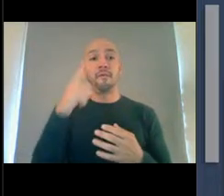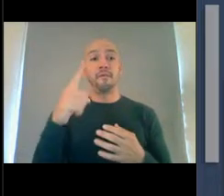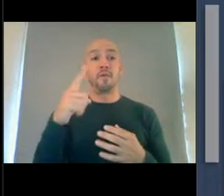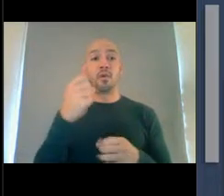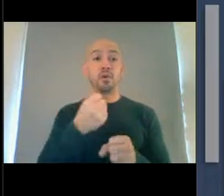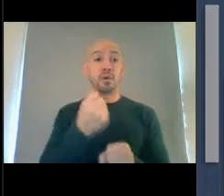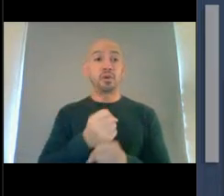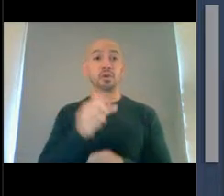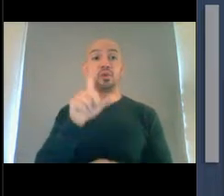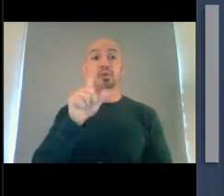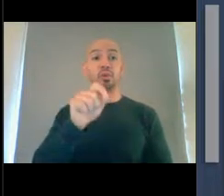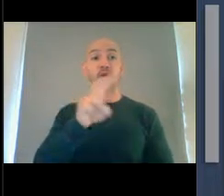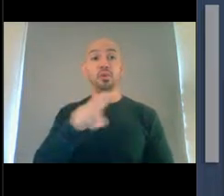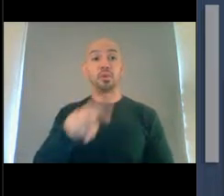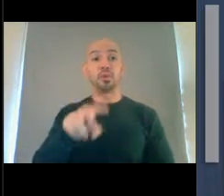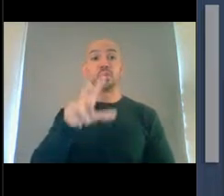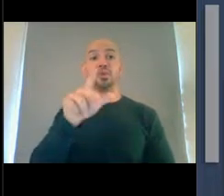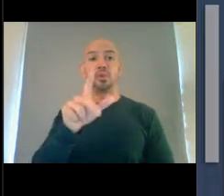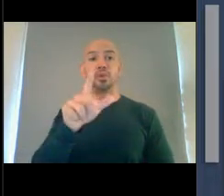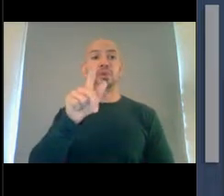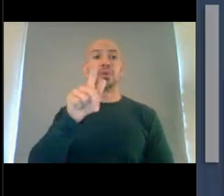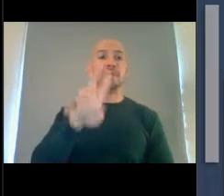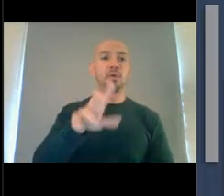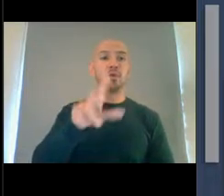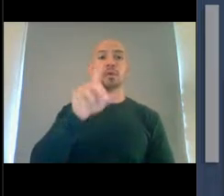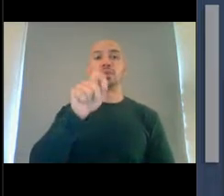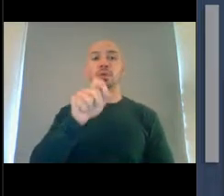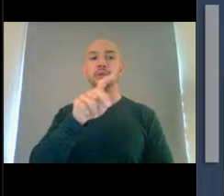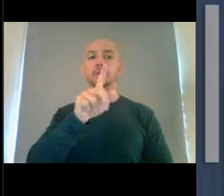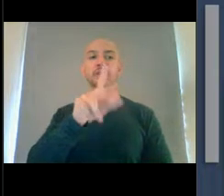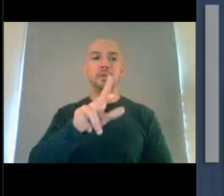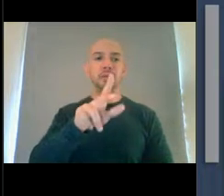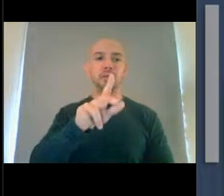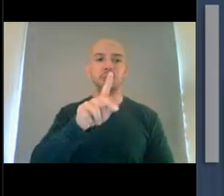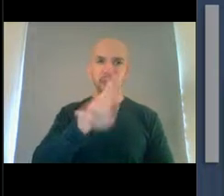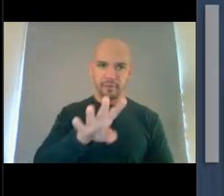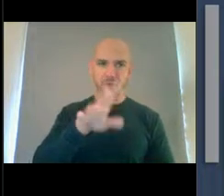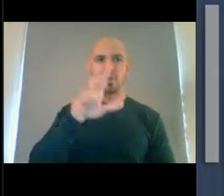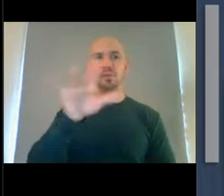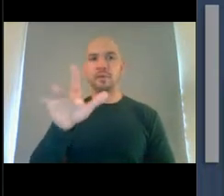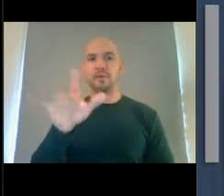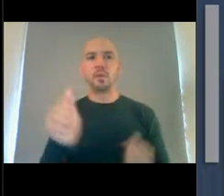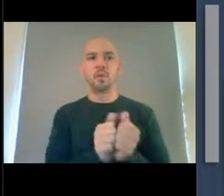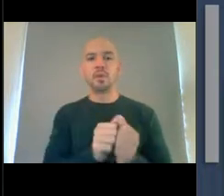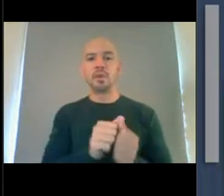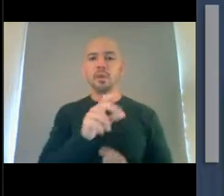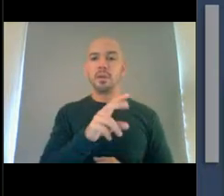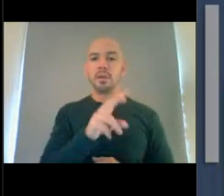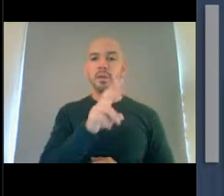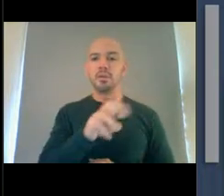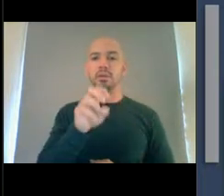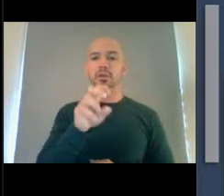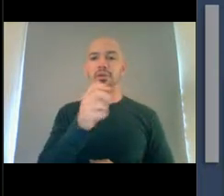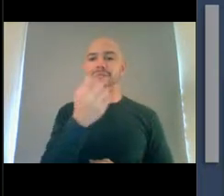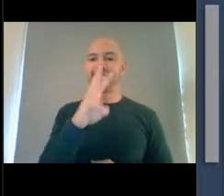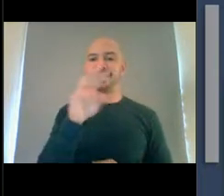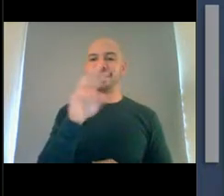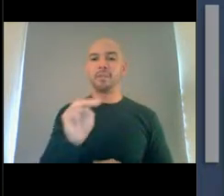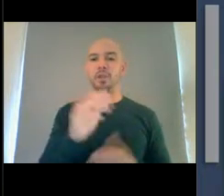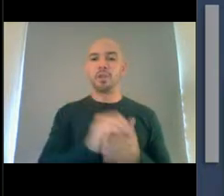24 and 20 24 25 with 216 million dollars the draft guidelines were